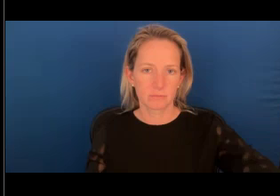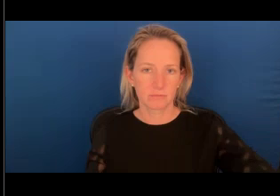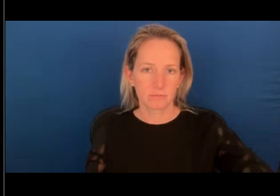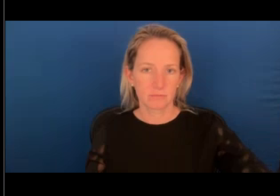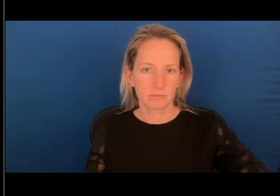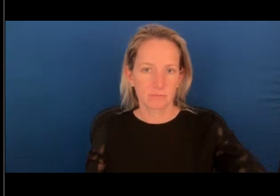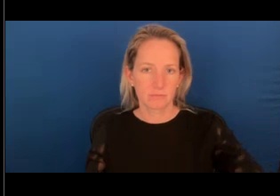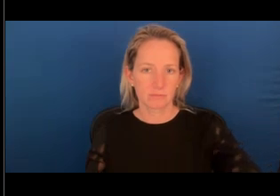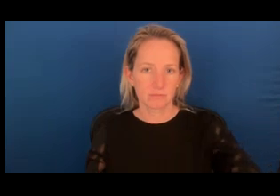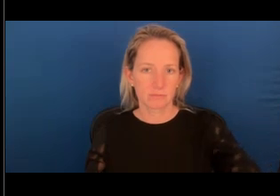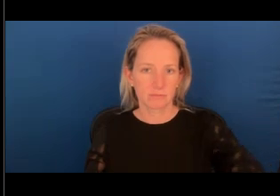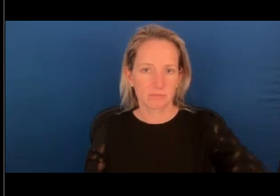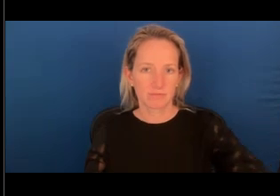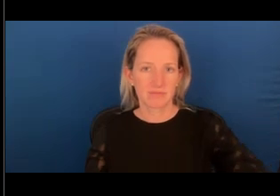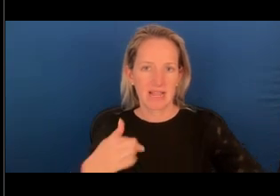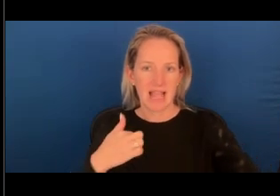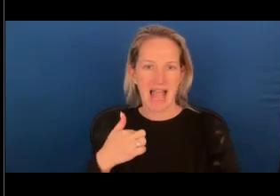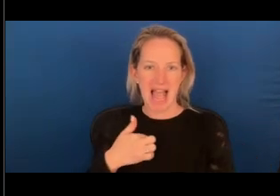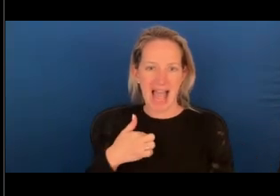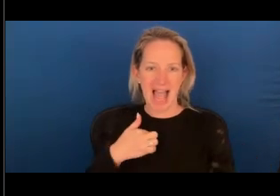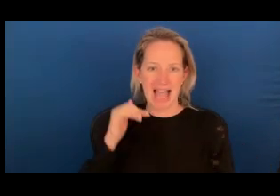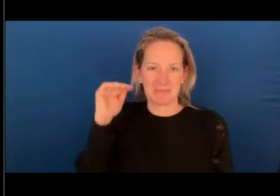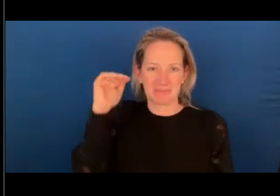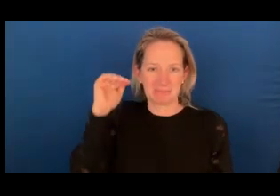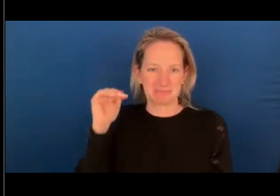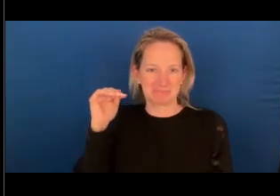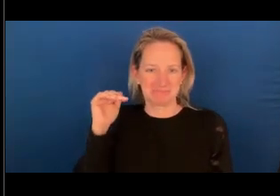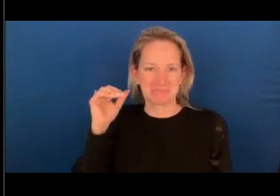I'm vertically challenged, so I need to fix it.